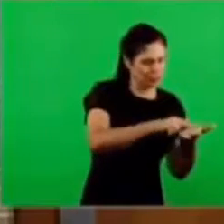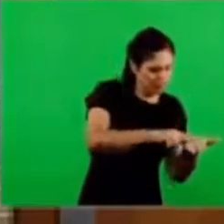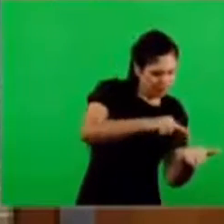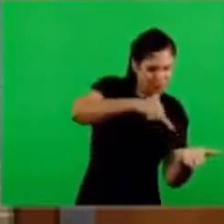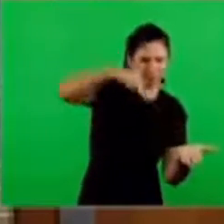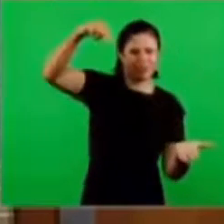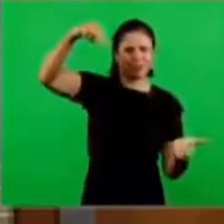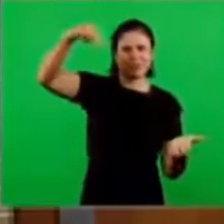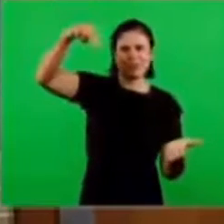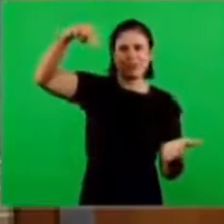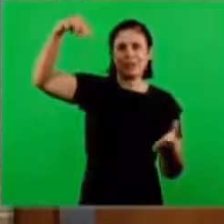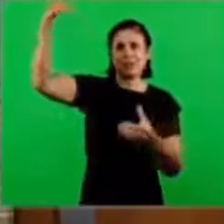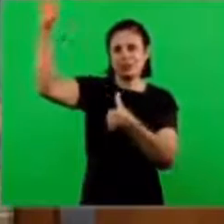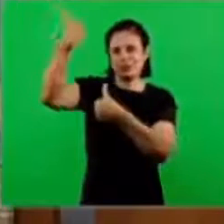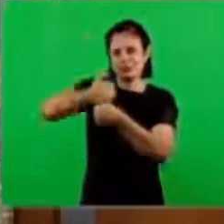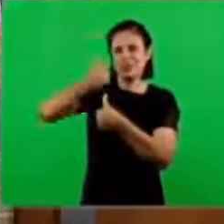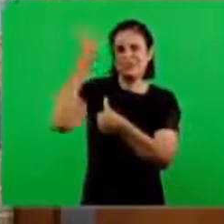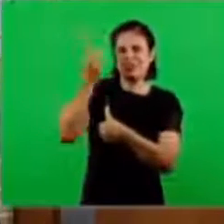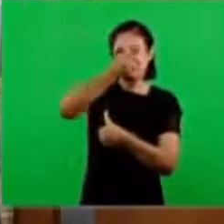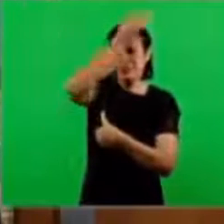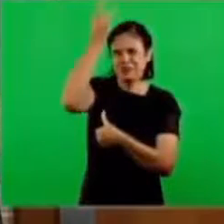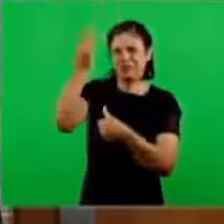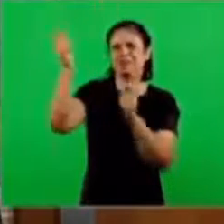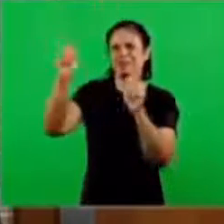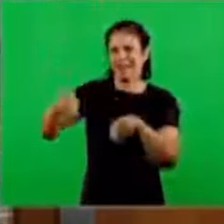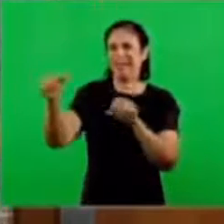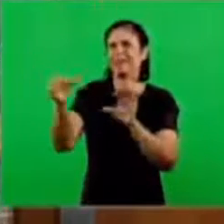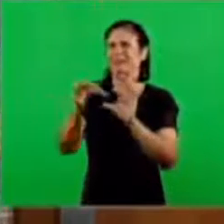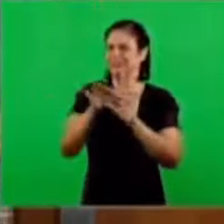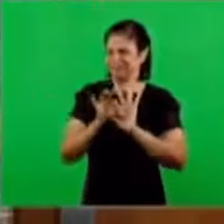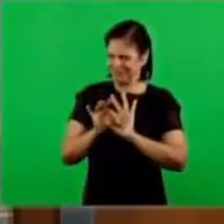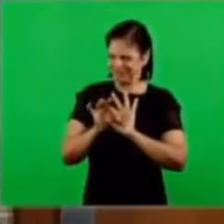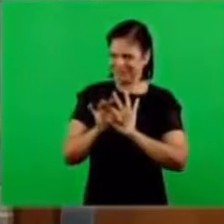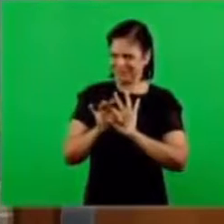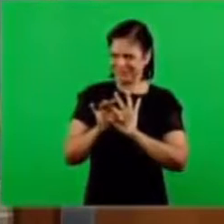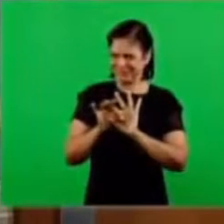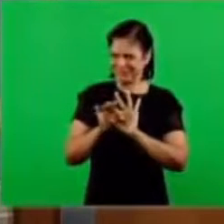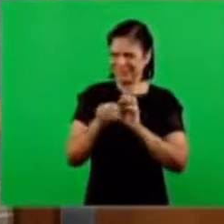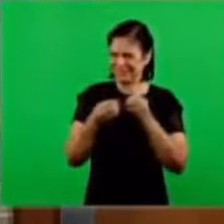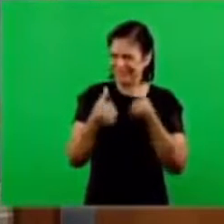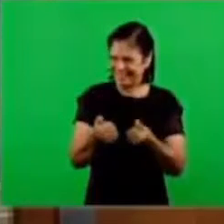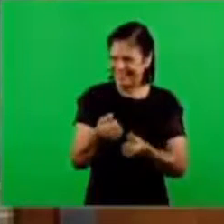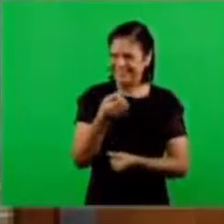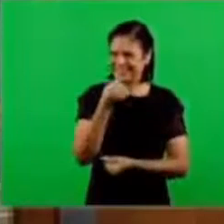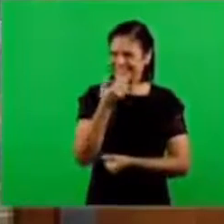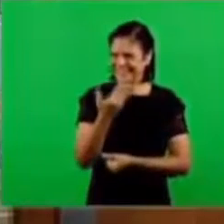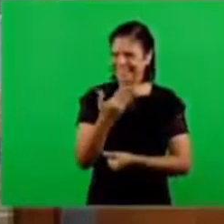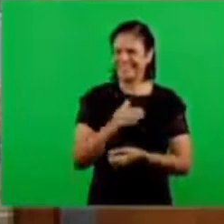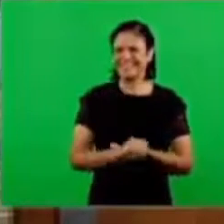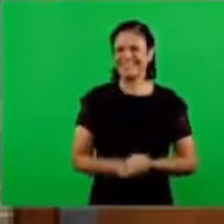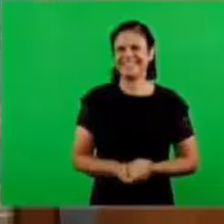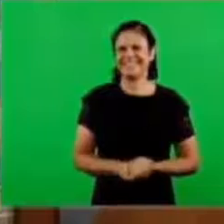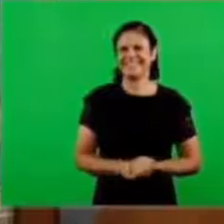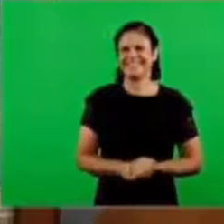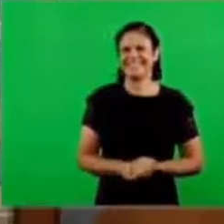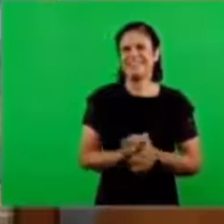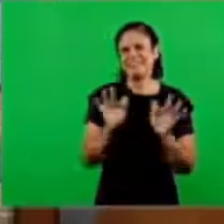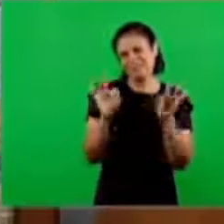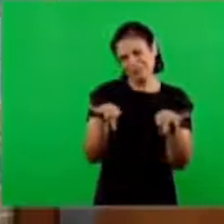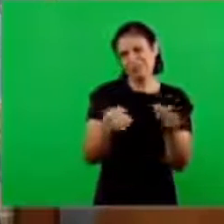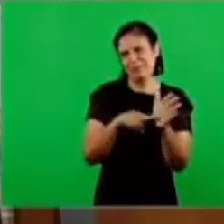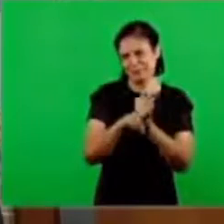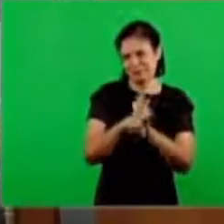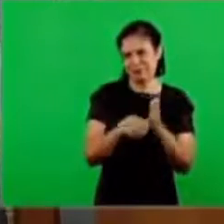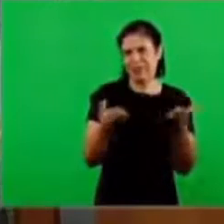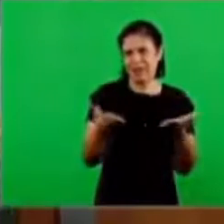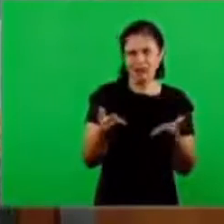was resurrected, we now have the living presence of Jesus revealed through the Holy Spirit that can establish our fellowship with the Father. So